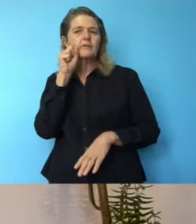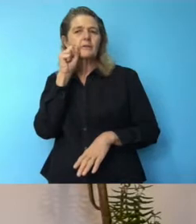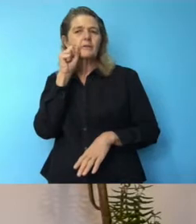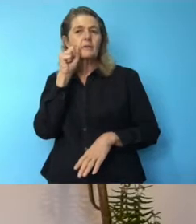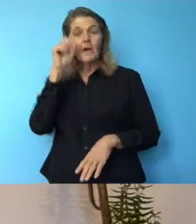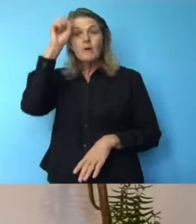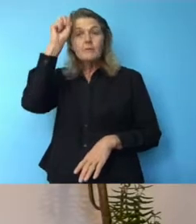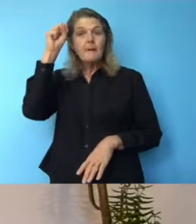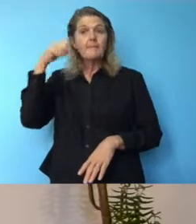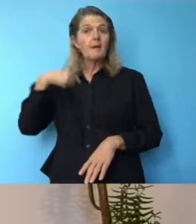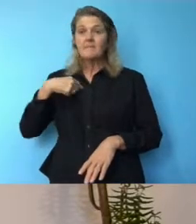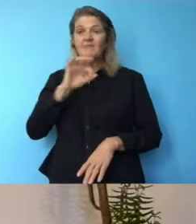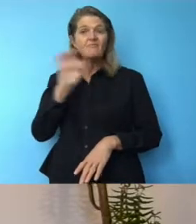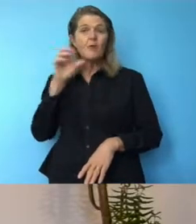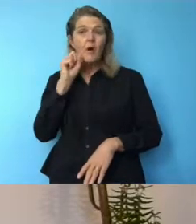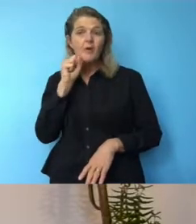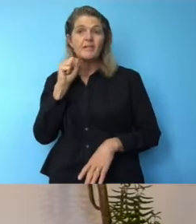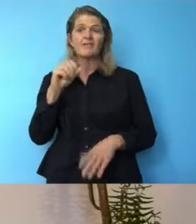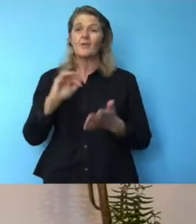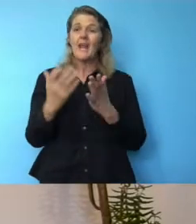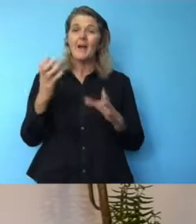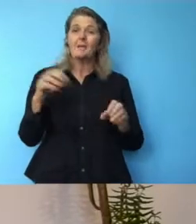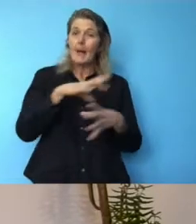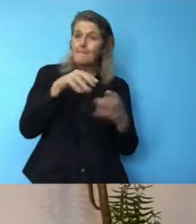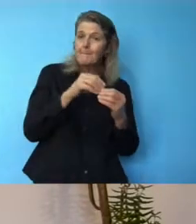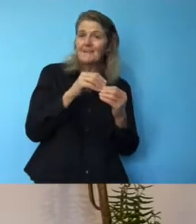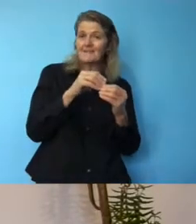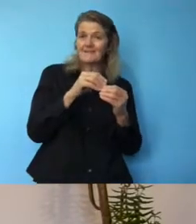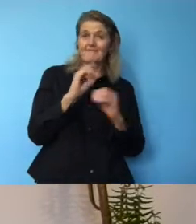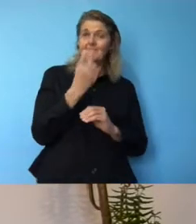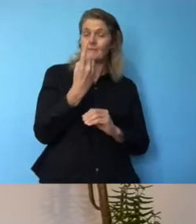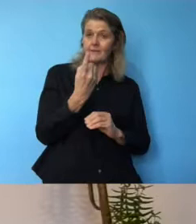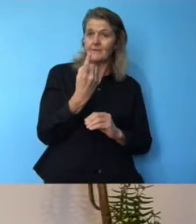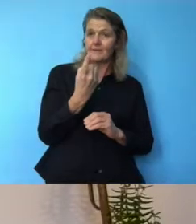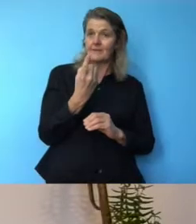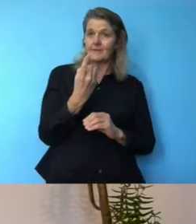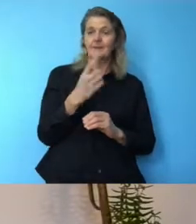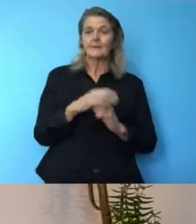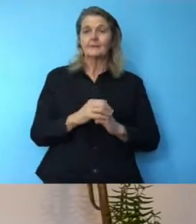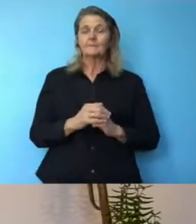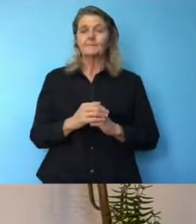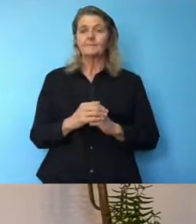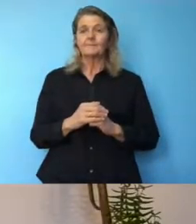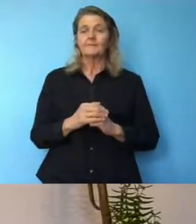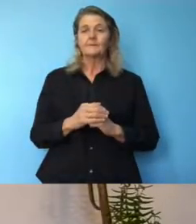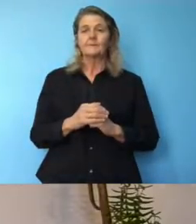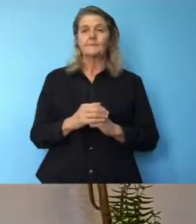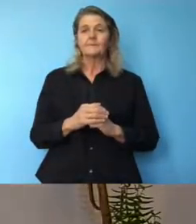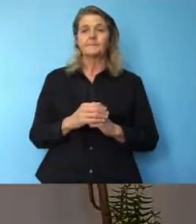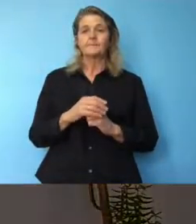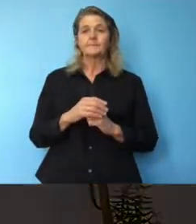back to our colour wheel and we can mix our own orange by using red and yellow. So I'll bring these over. I'm just going to quickly rinse the palette.